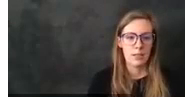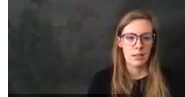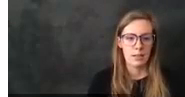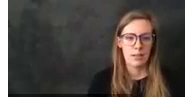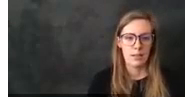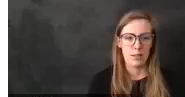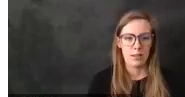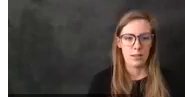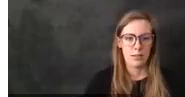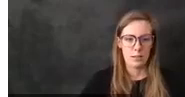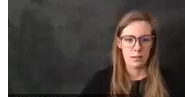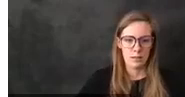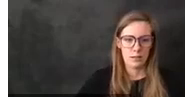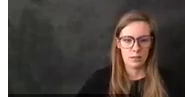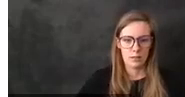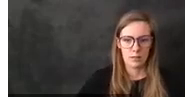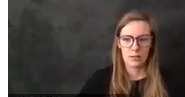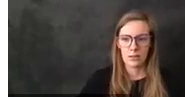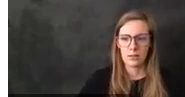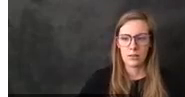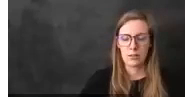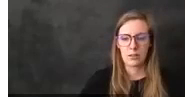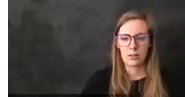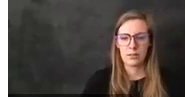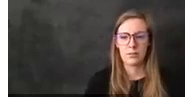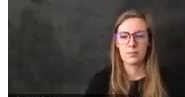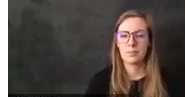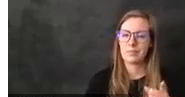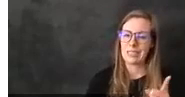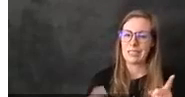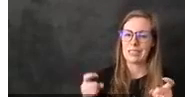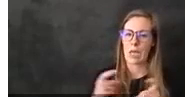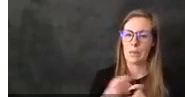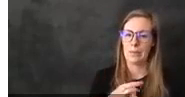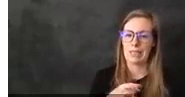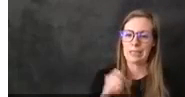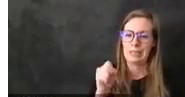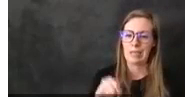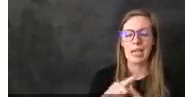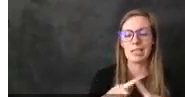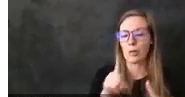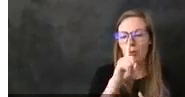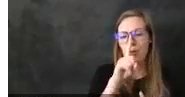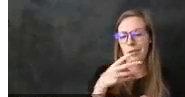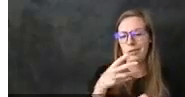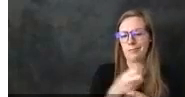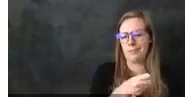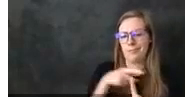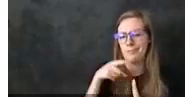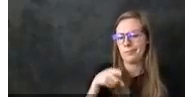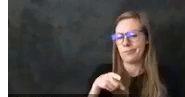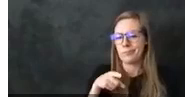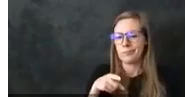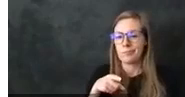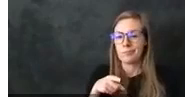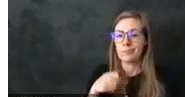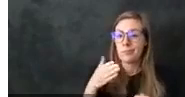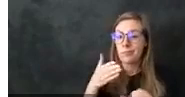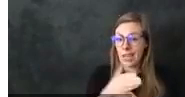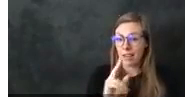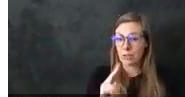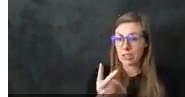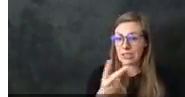This study also is a little, this slide that is a little complex, but basically what it's showing is after the second